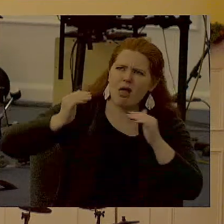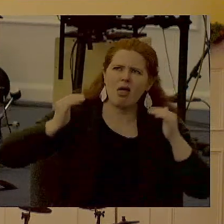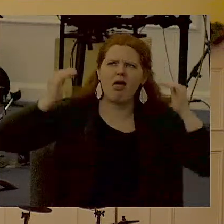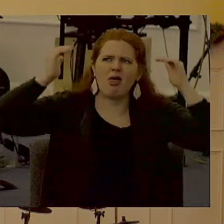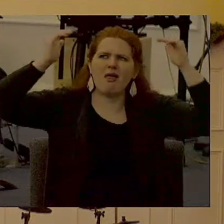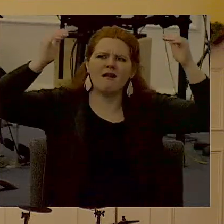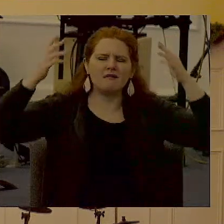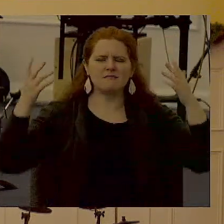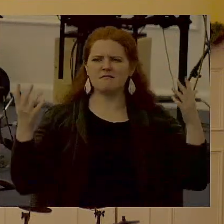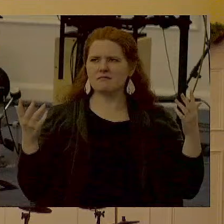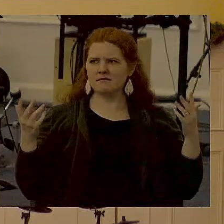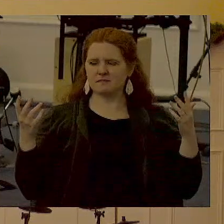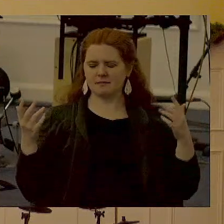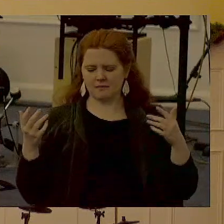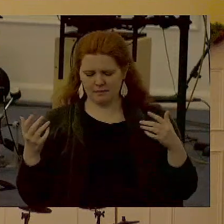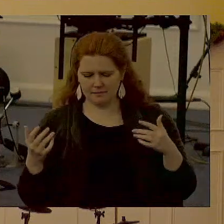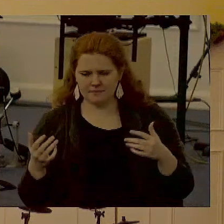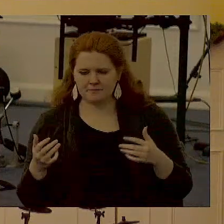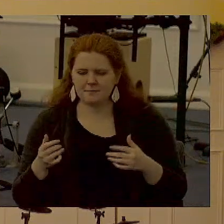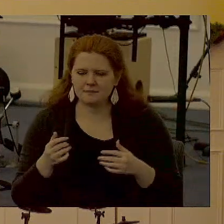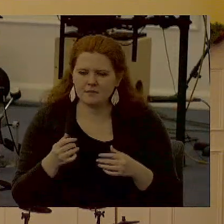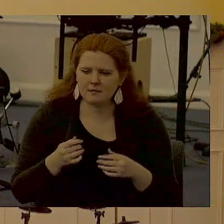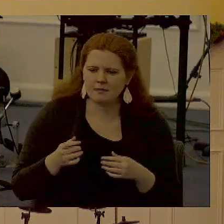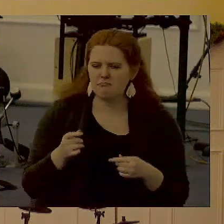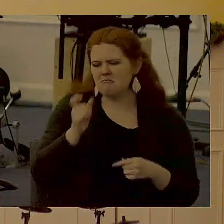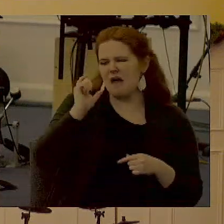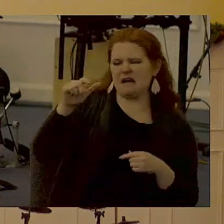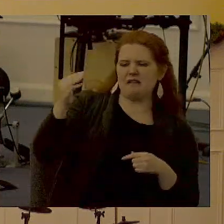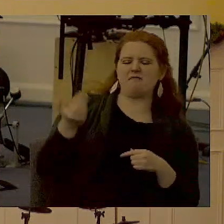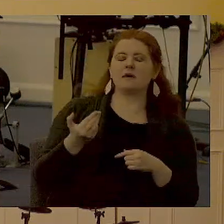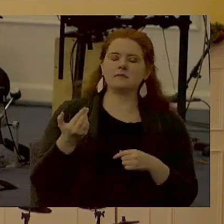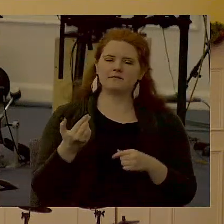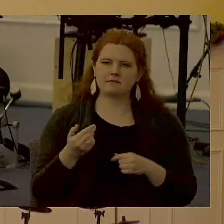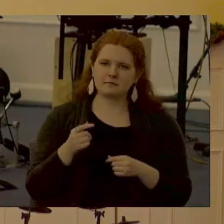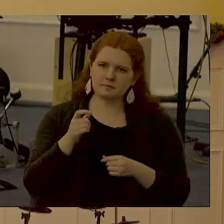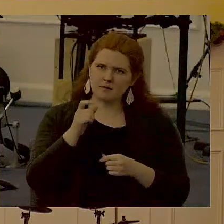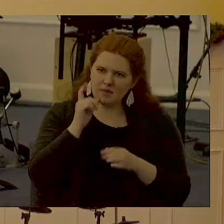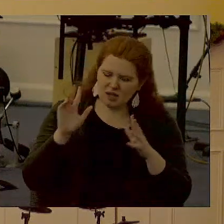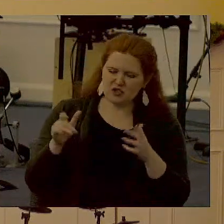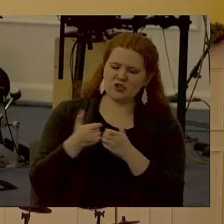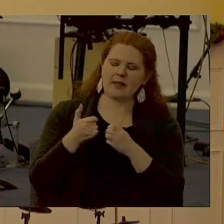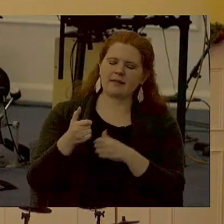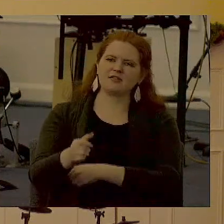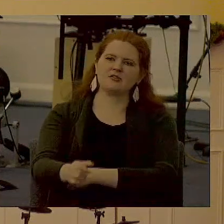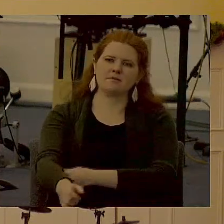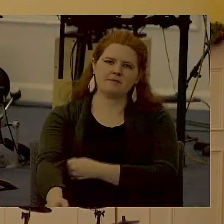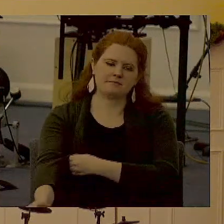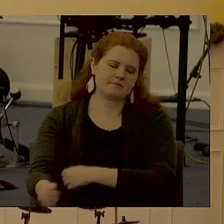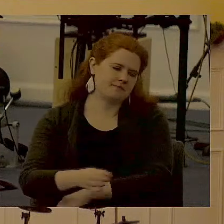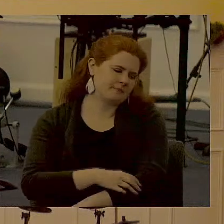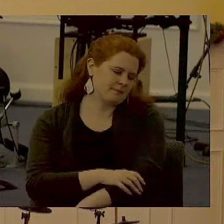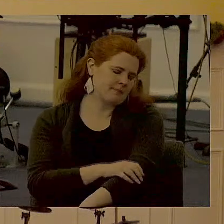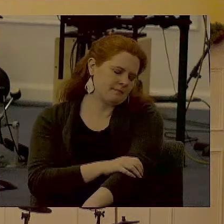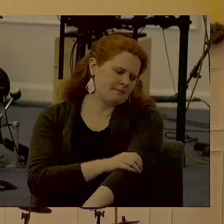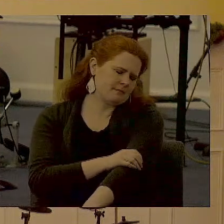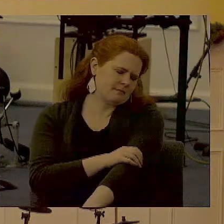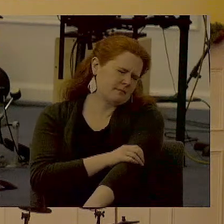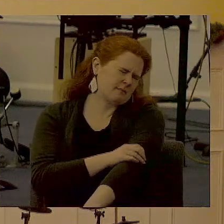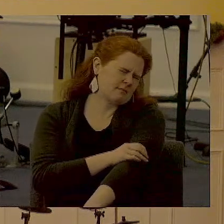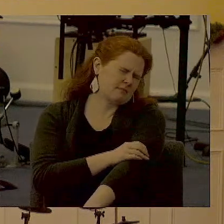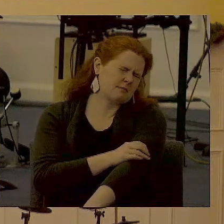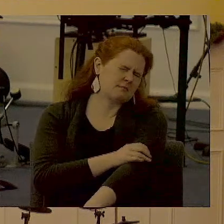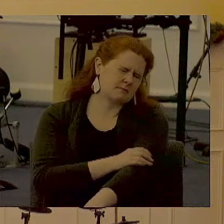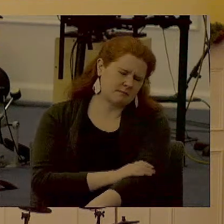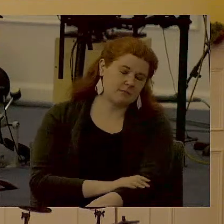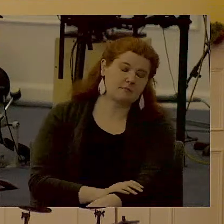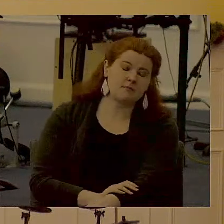elite to not be invited and not be challenged by Jesus. And